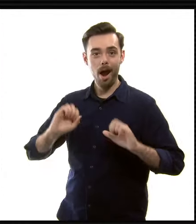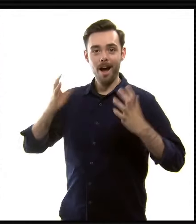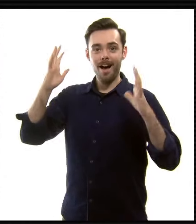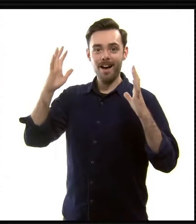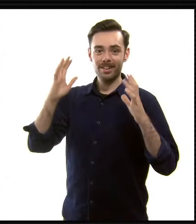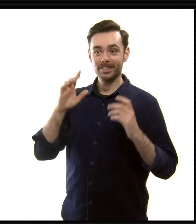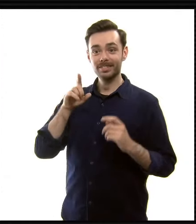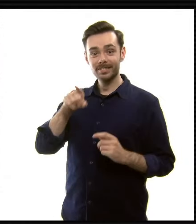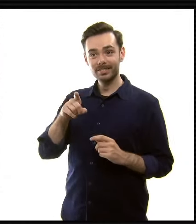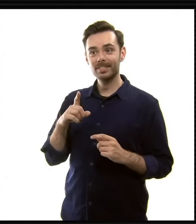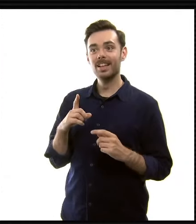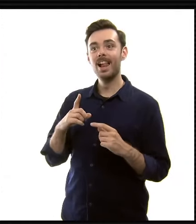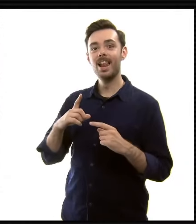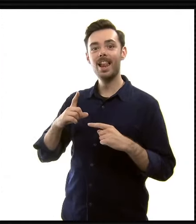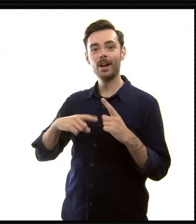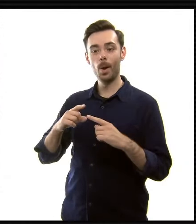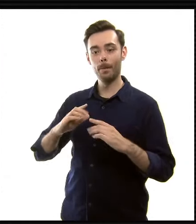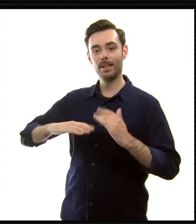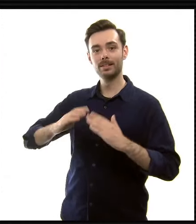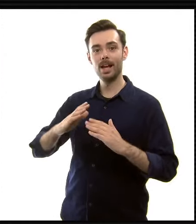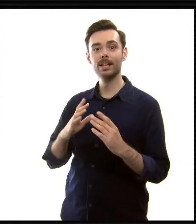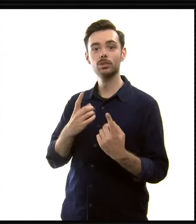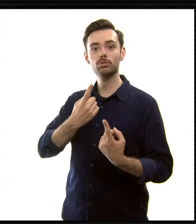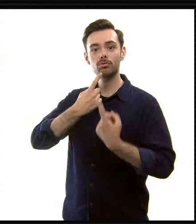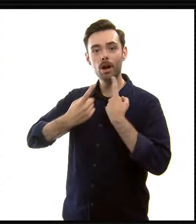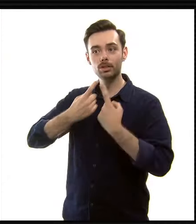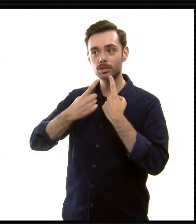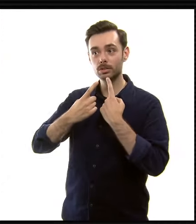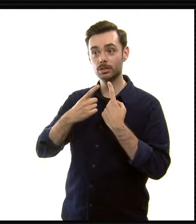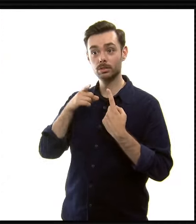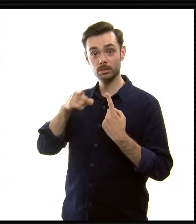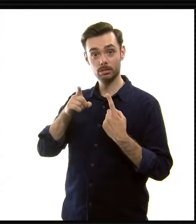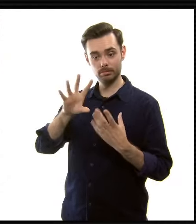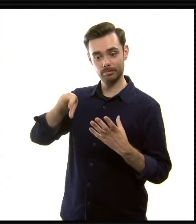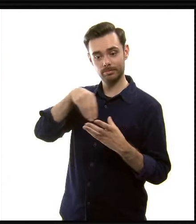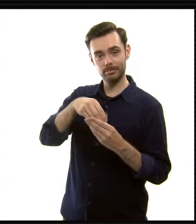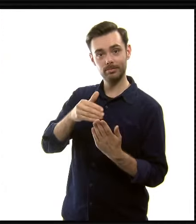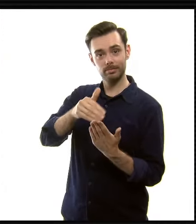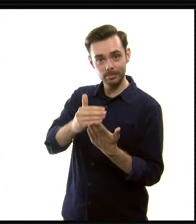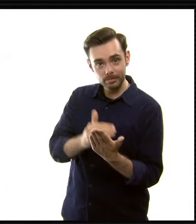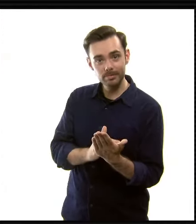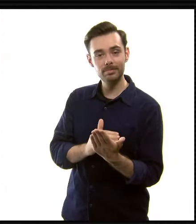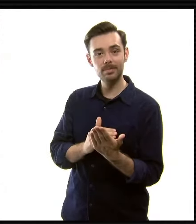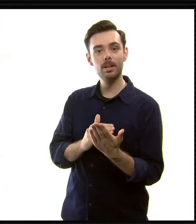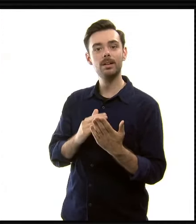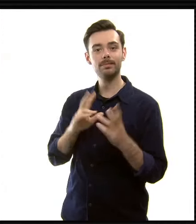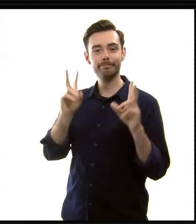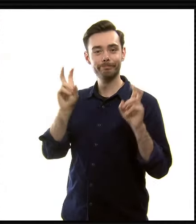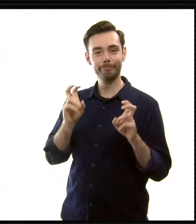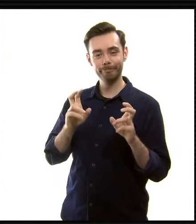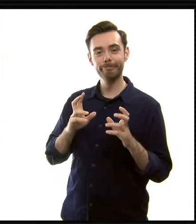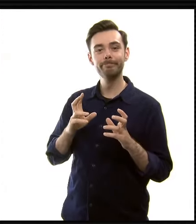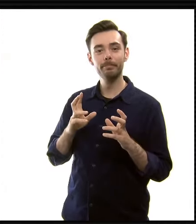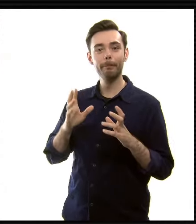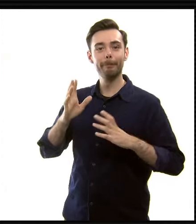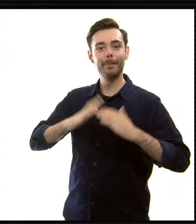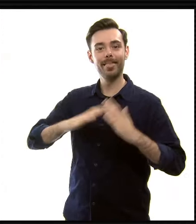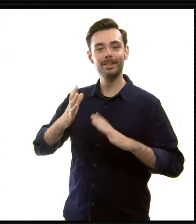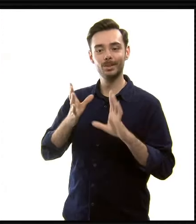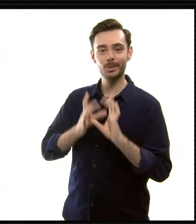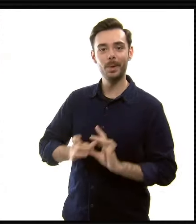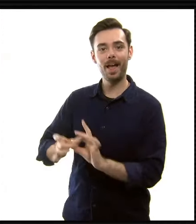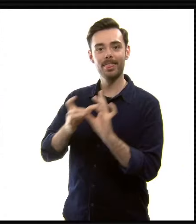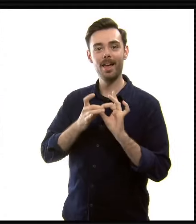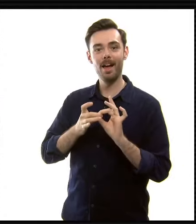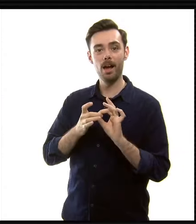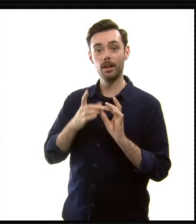Building Instructions app now includes a Build Together feature where people can share the building experience and complete different tasks